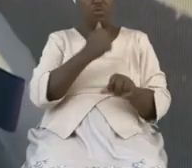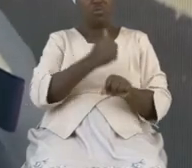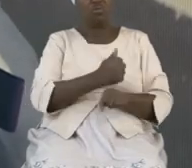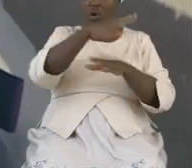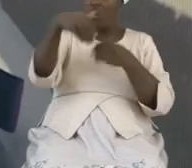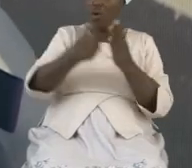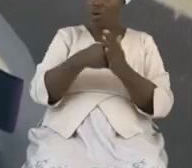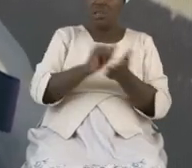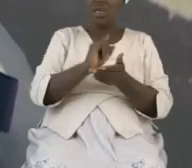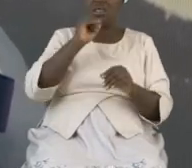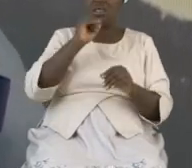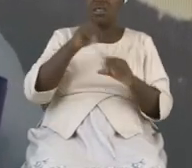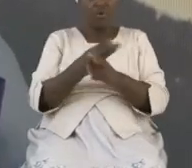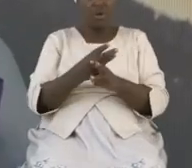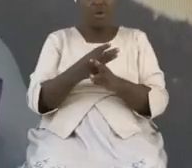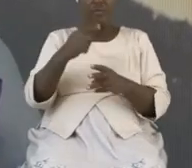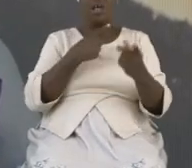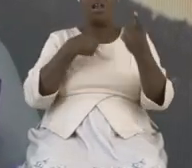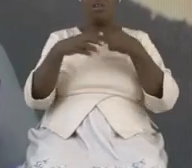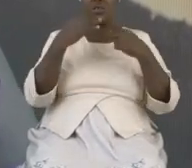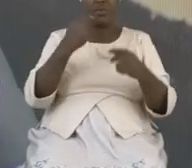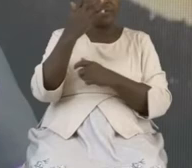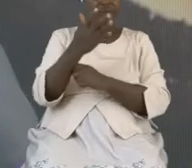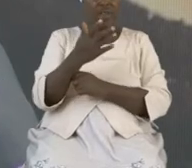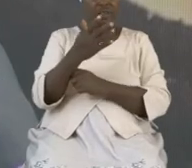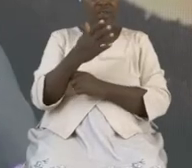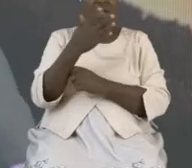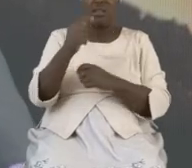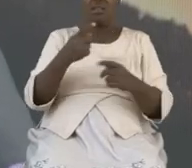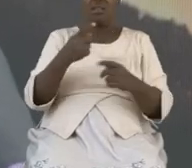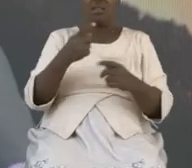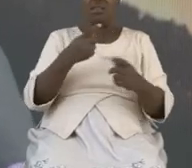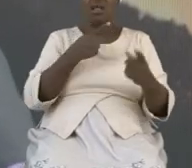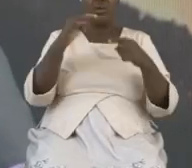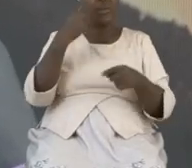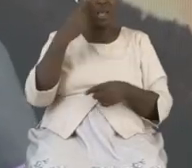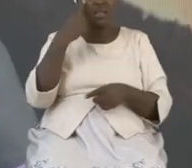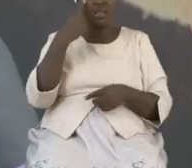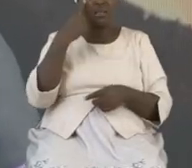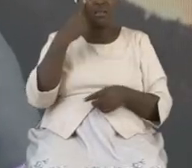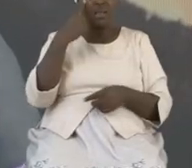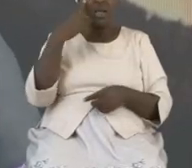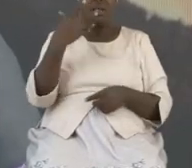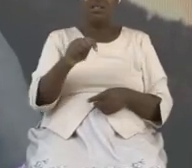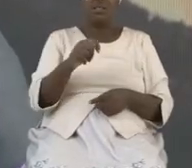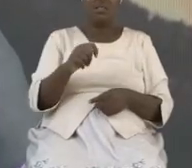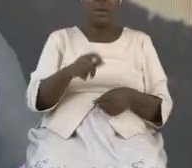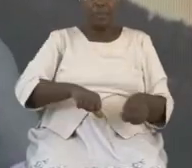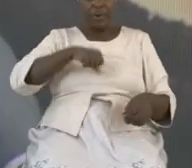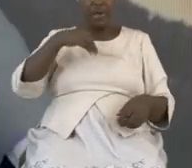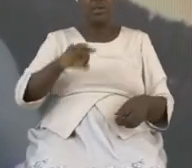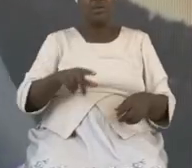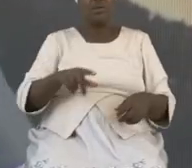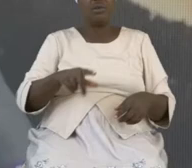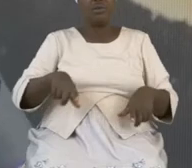the lust of the flesh, the lust of the eyes, the pride of life,